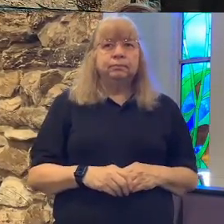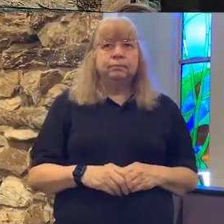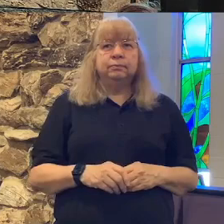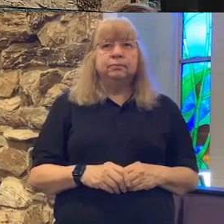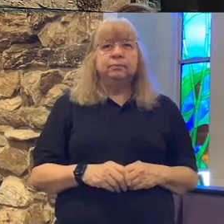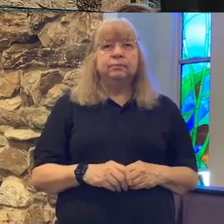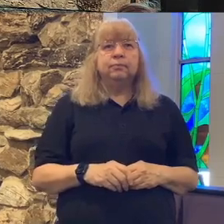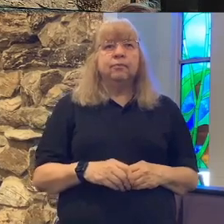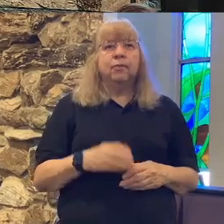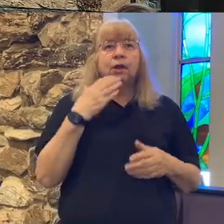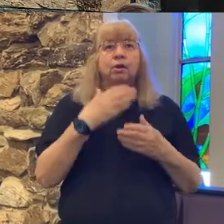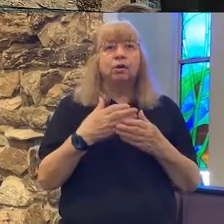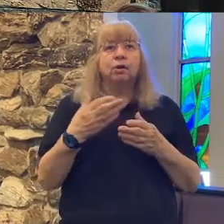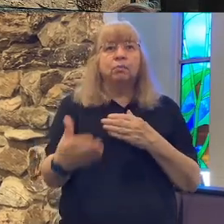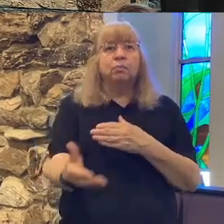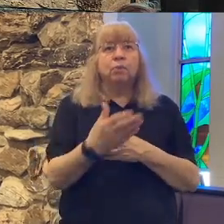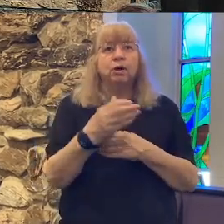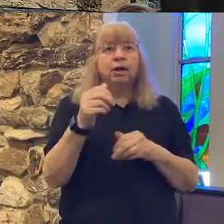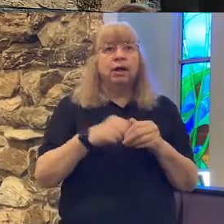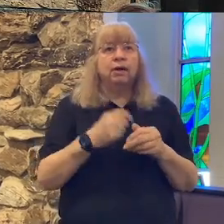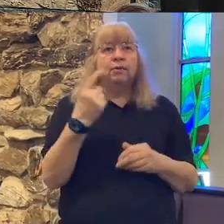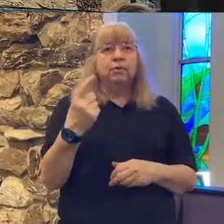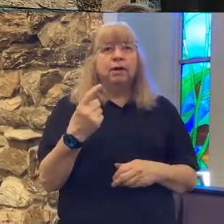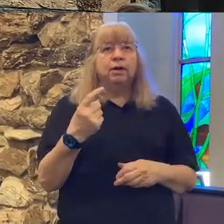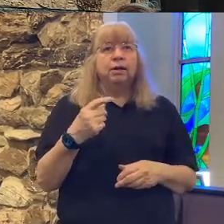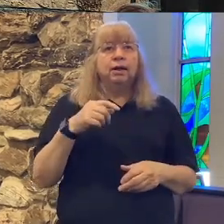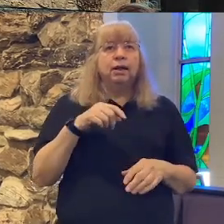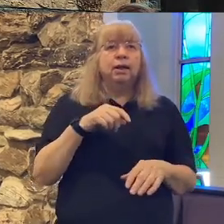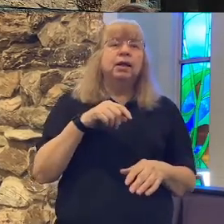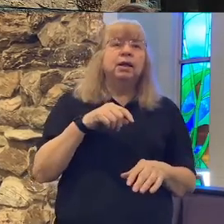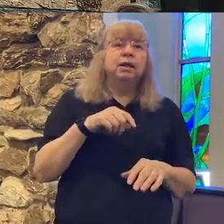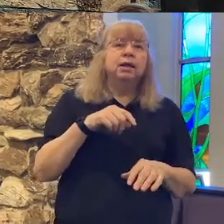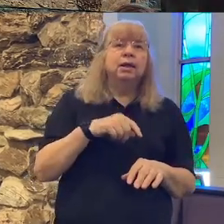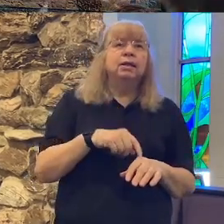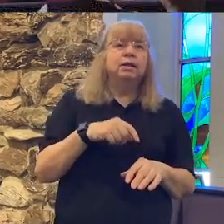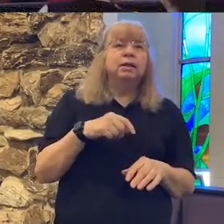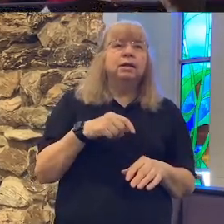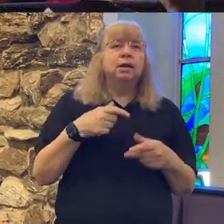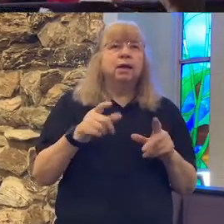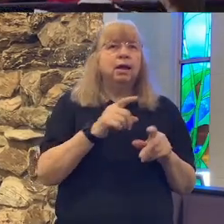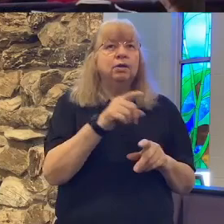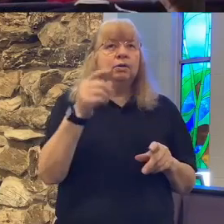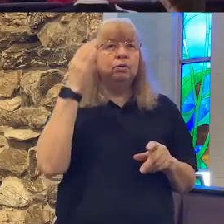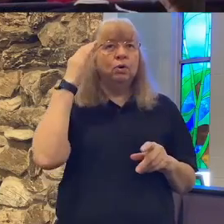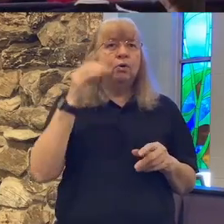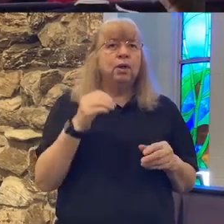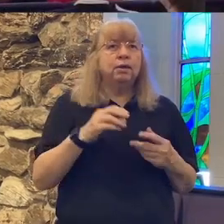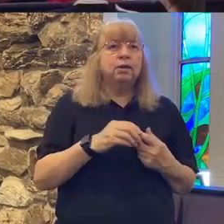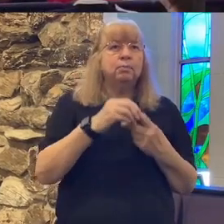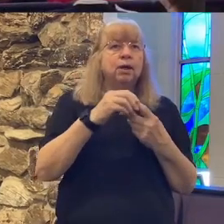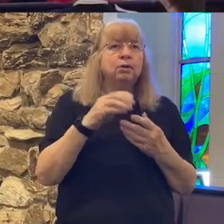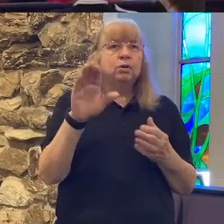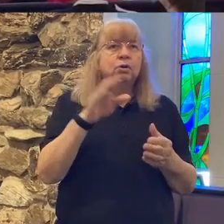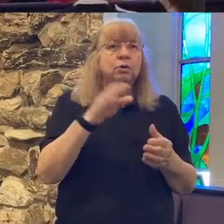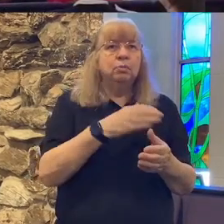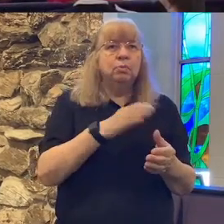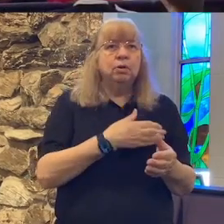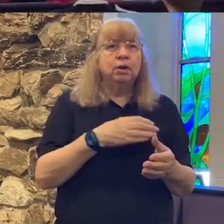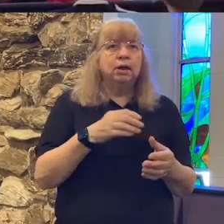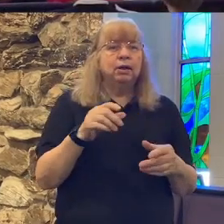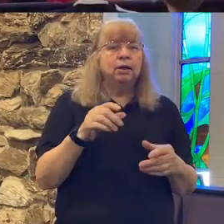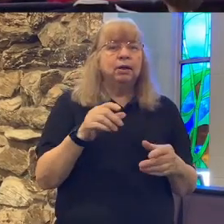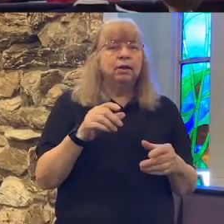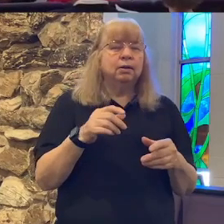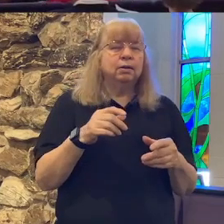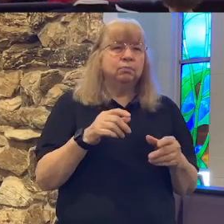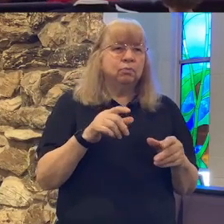Jay. Good morning, everyone. This is just to let you know that today's special music is a bit longer than